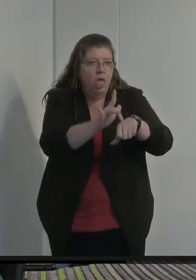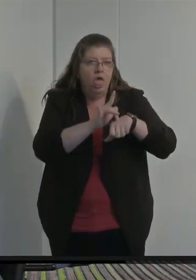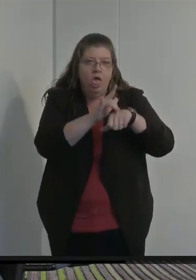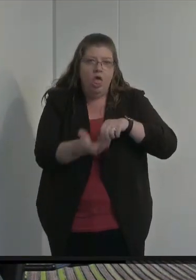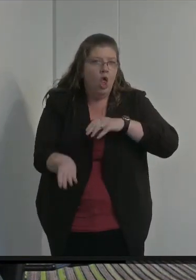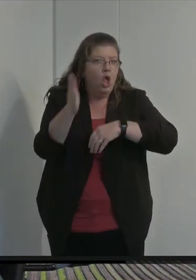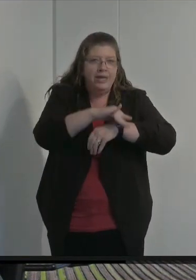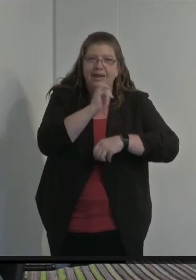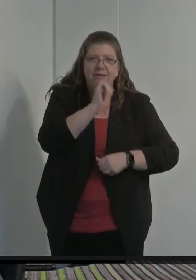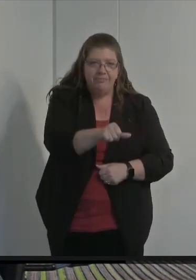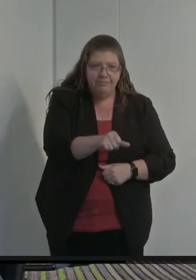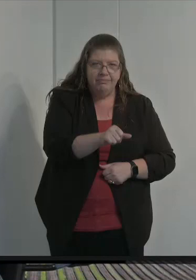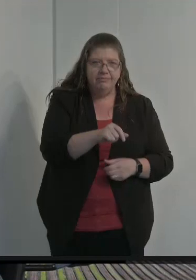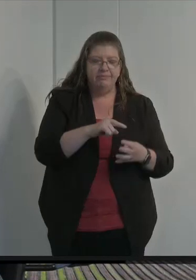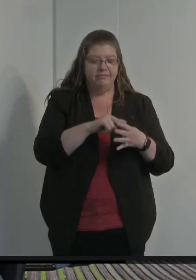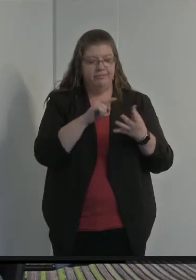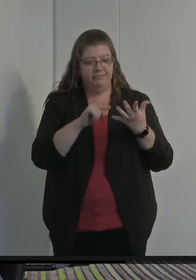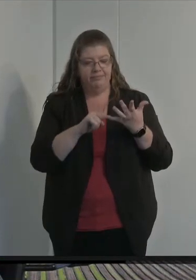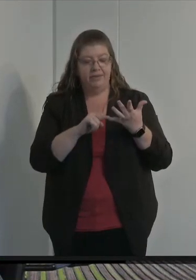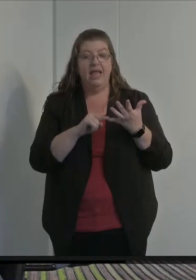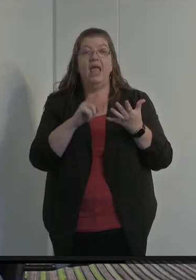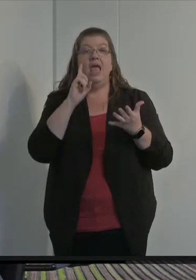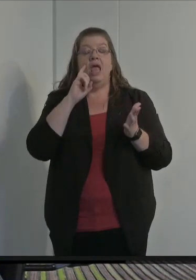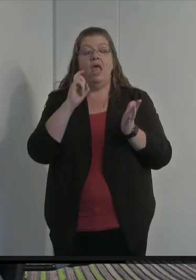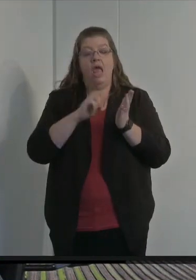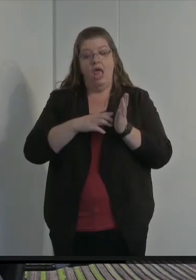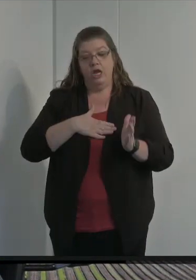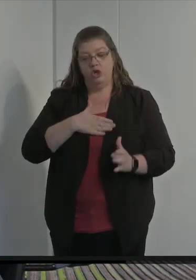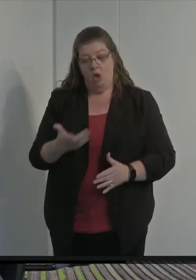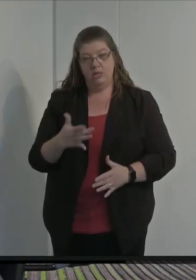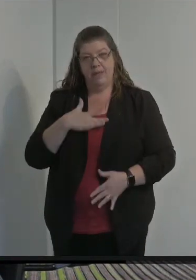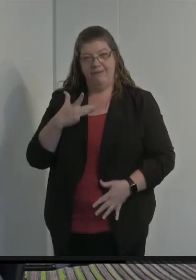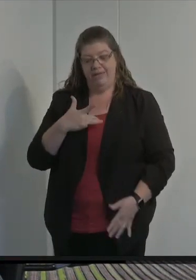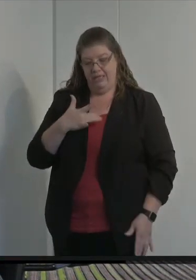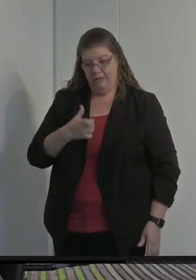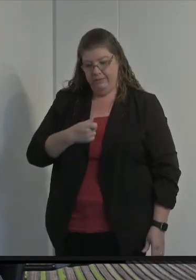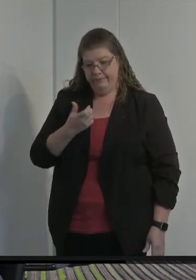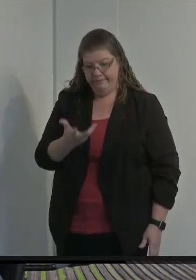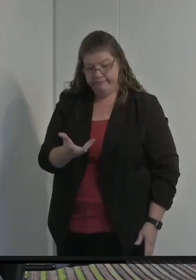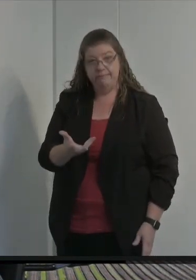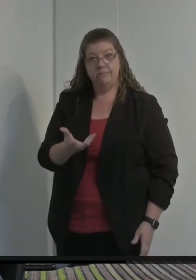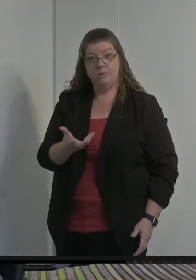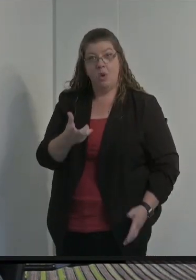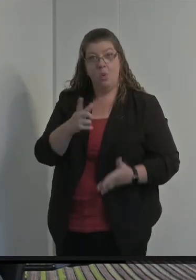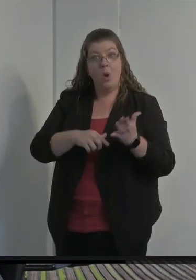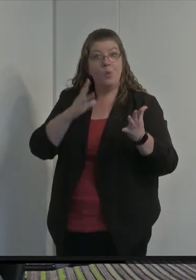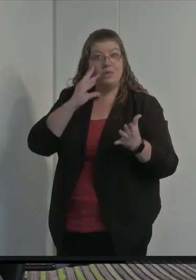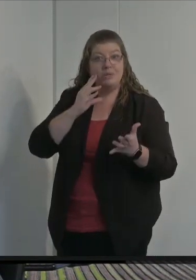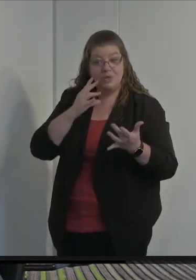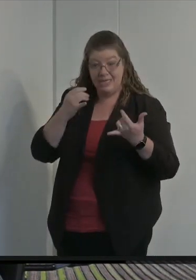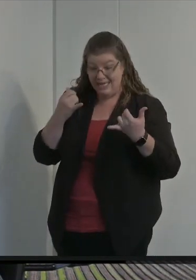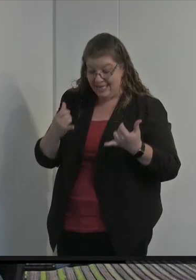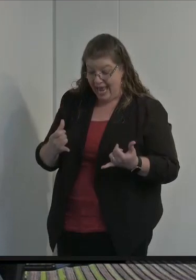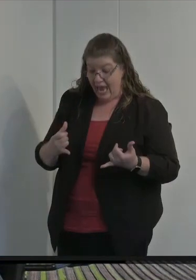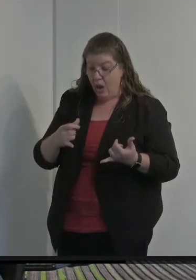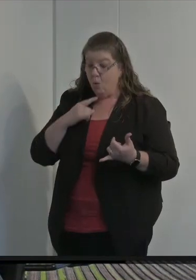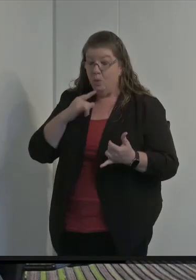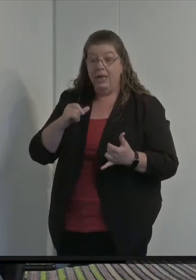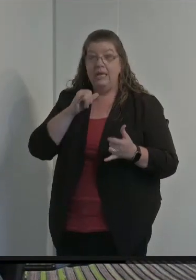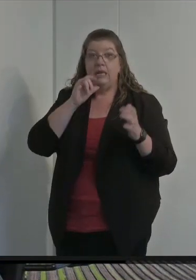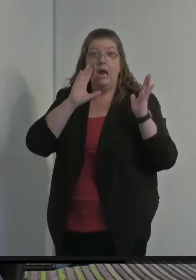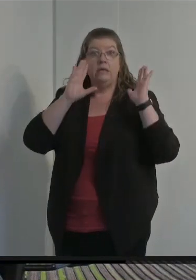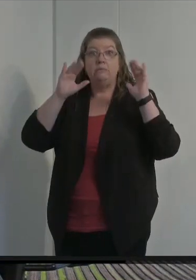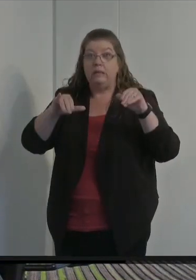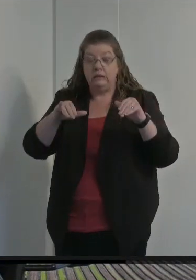Acknowledge how you are feeling. For example, what we are experiencing now is